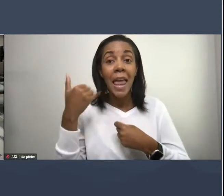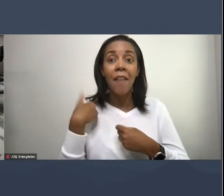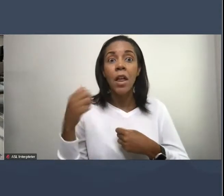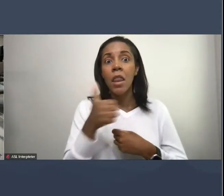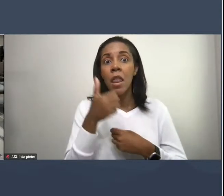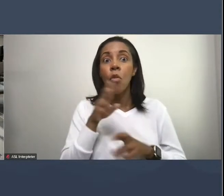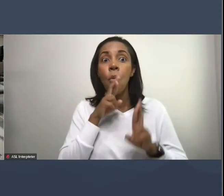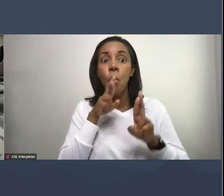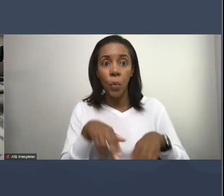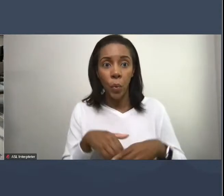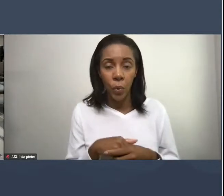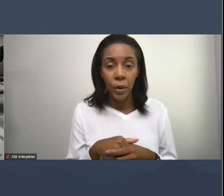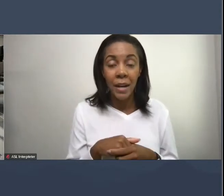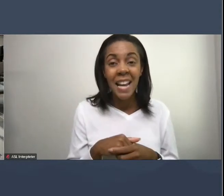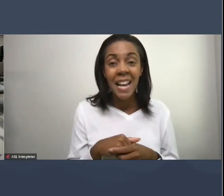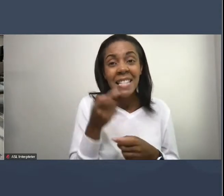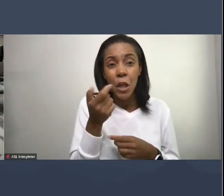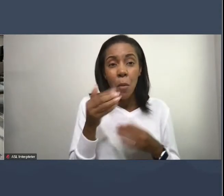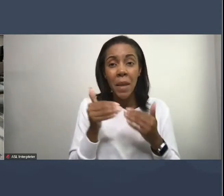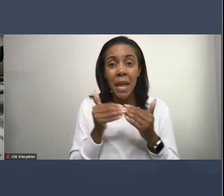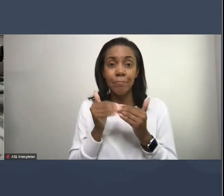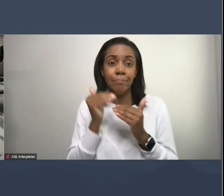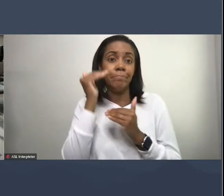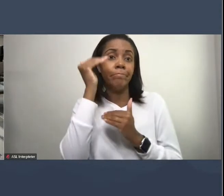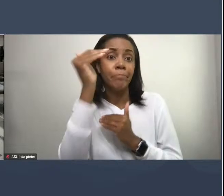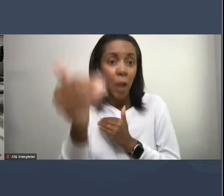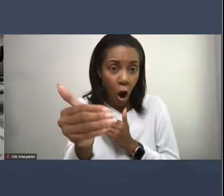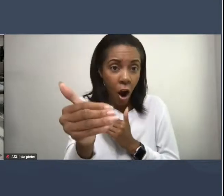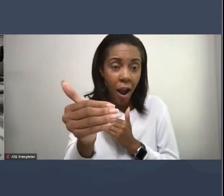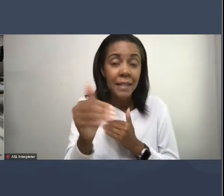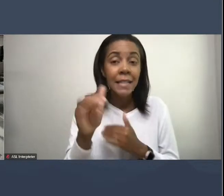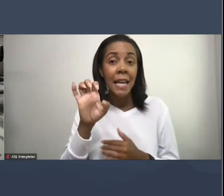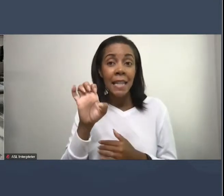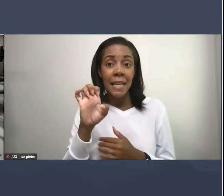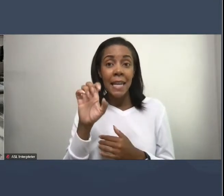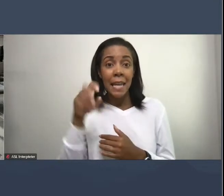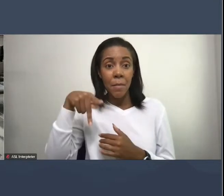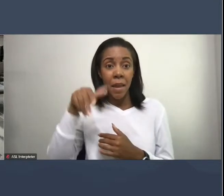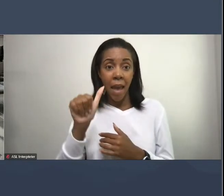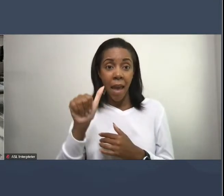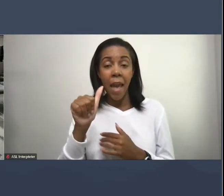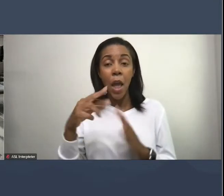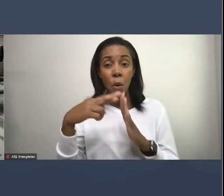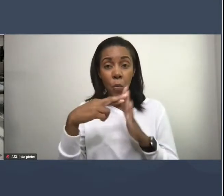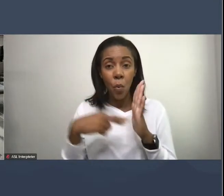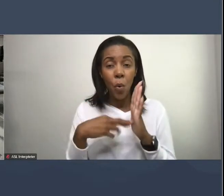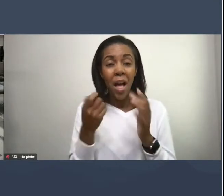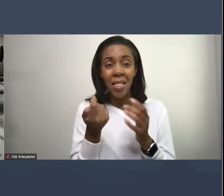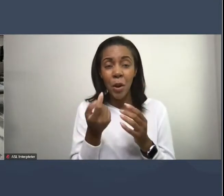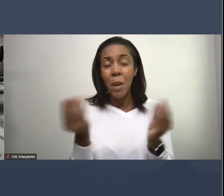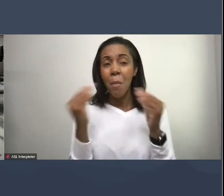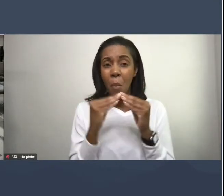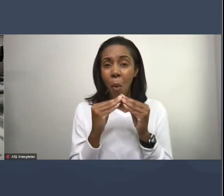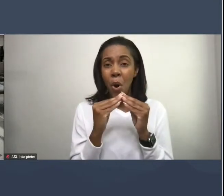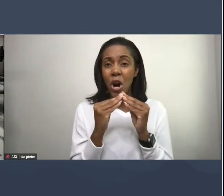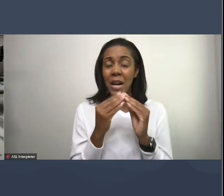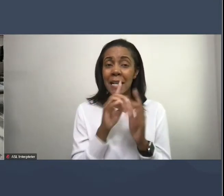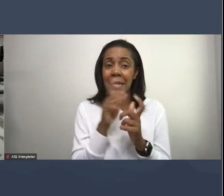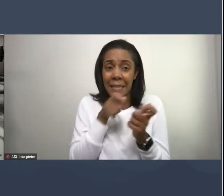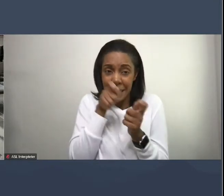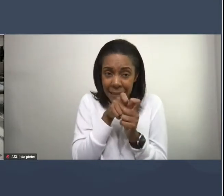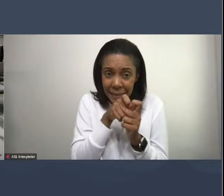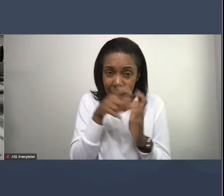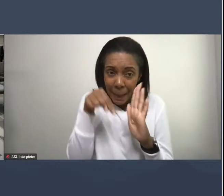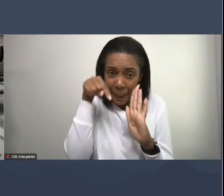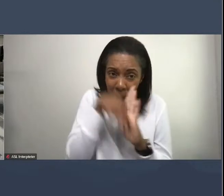It goes a little bit beyond what the EPA CCR rule asks for. It's a little bit more invasive, a little bit more in detail.